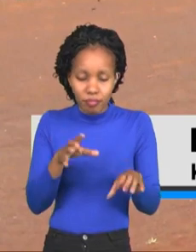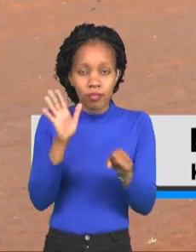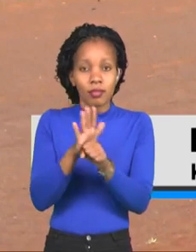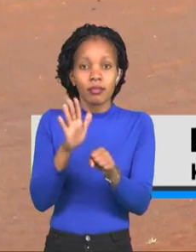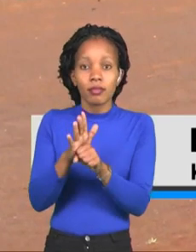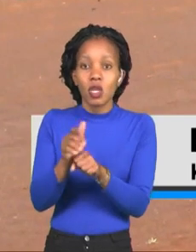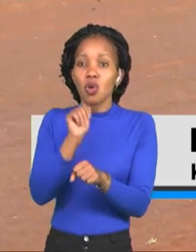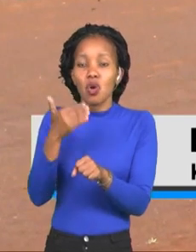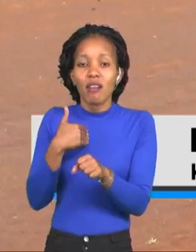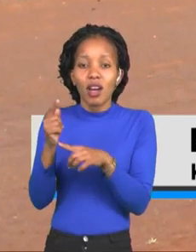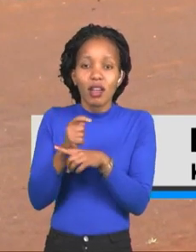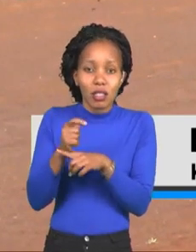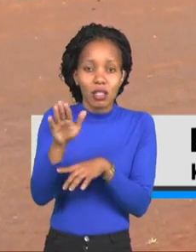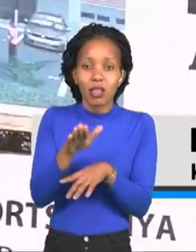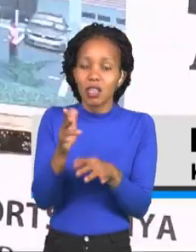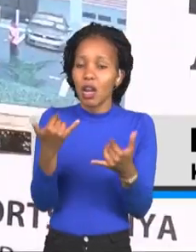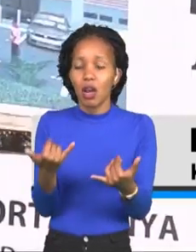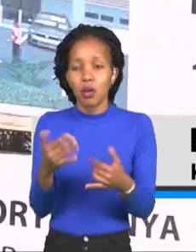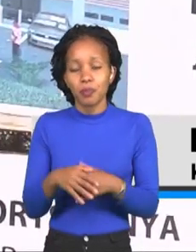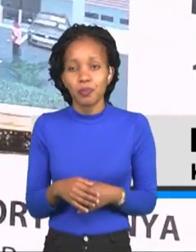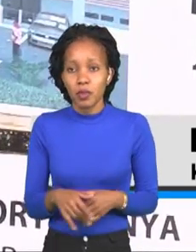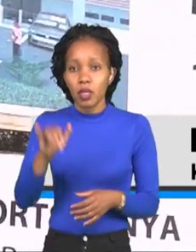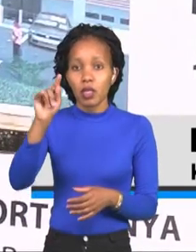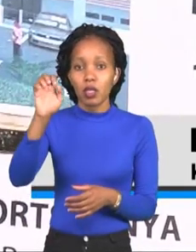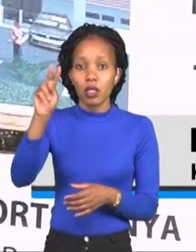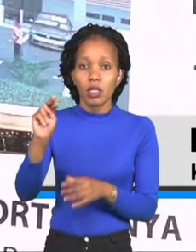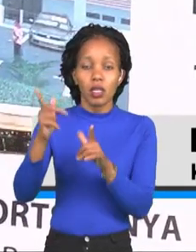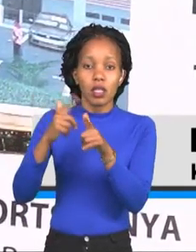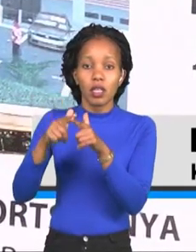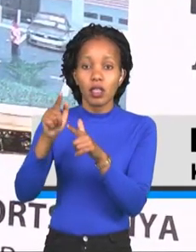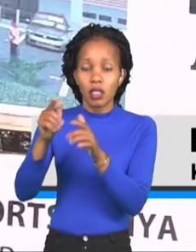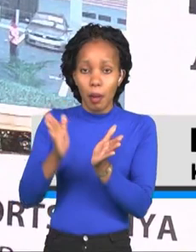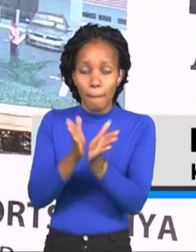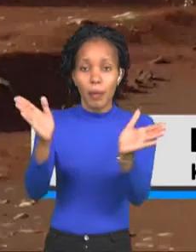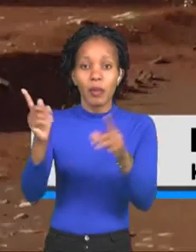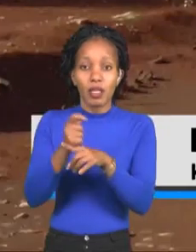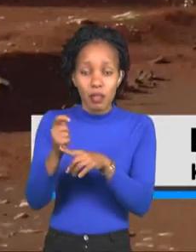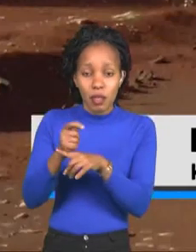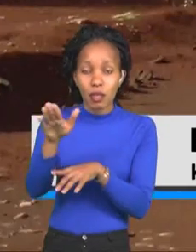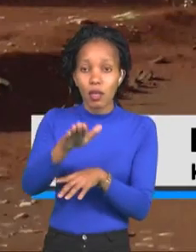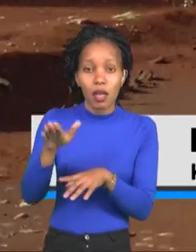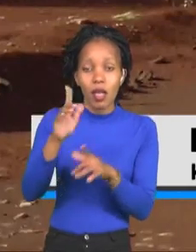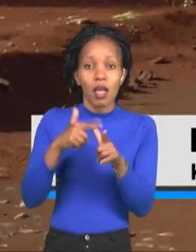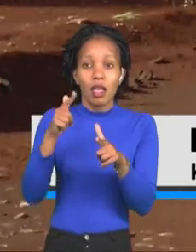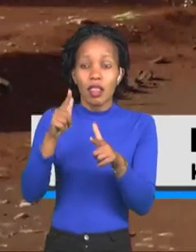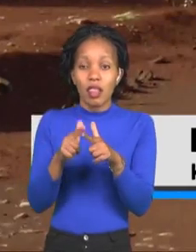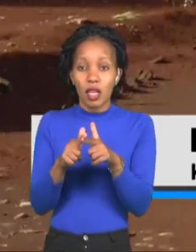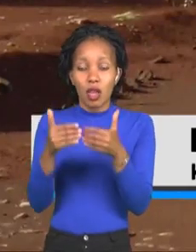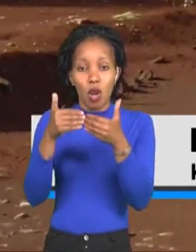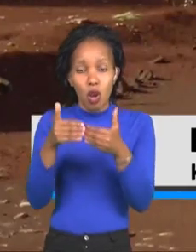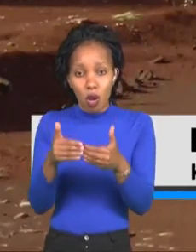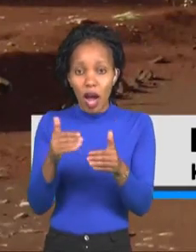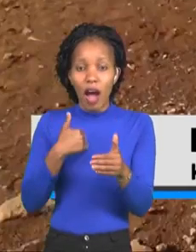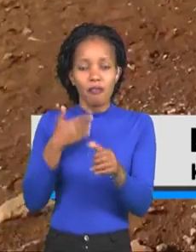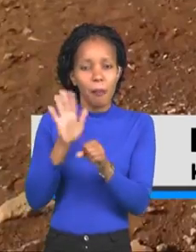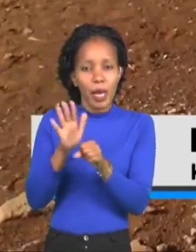an alternative track to train. In Iten, the Kamarini Public Training Ground, a track that has launched the careers of